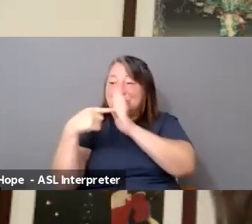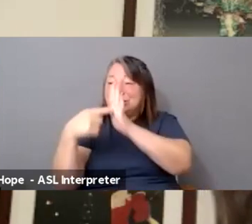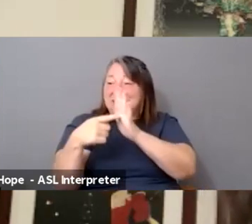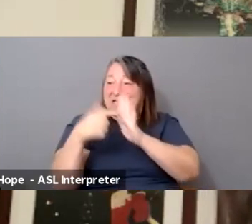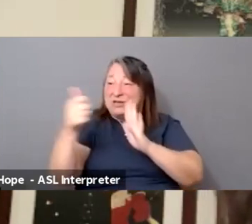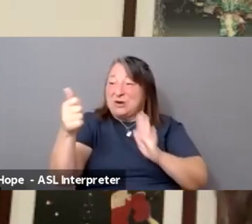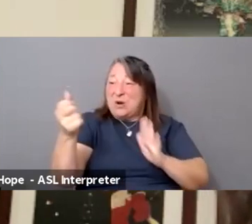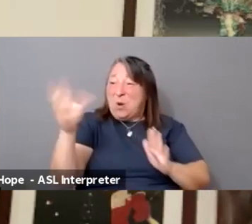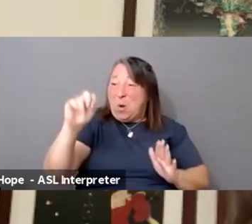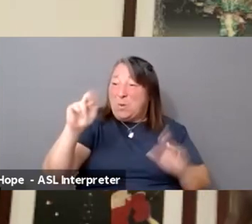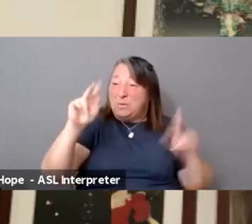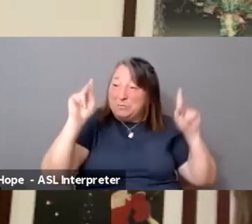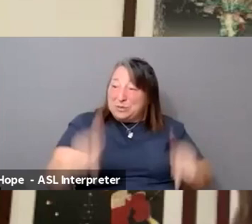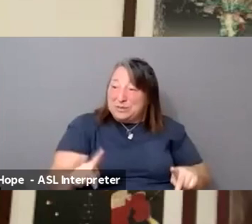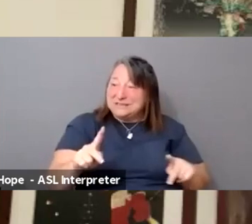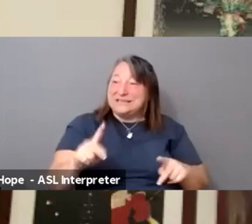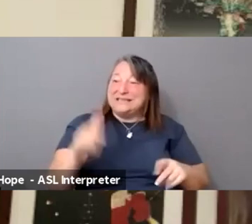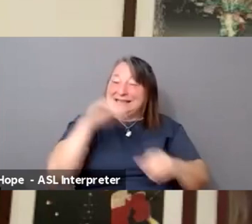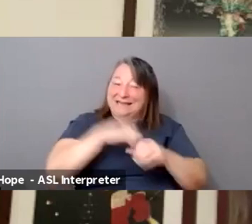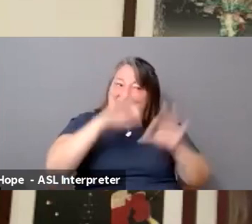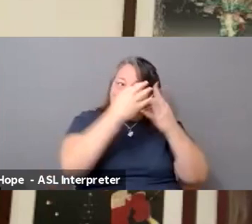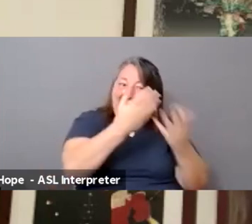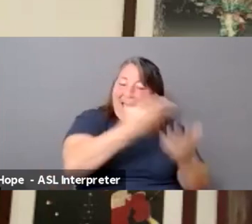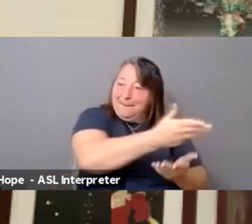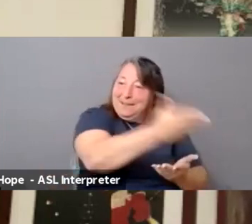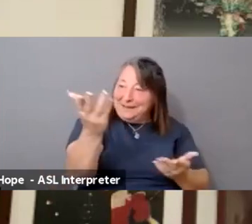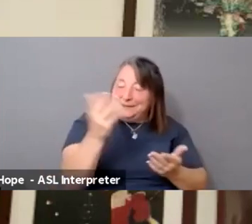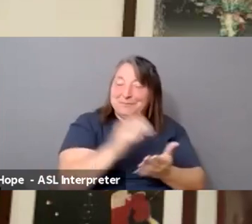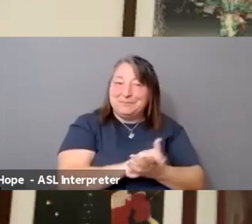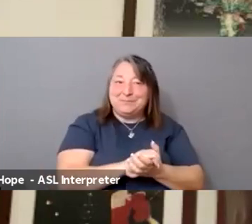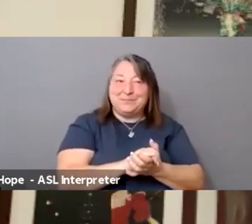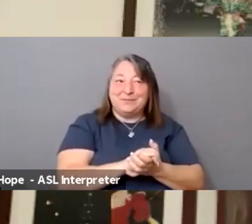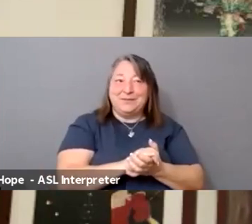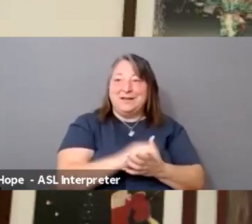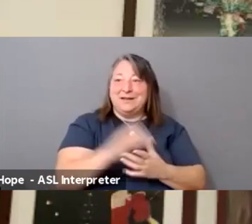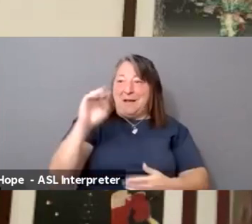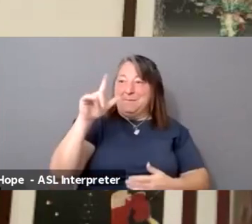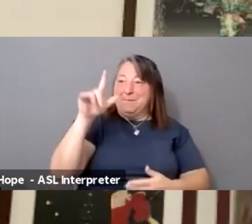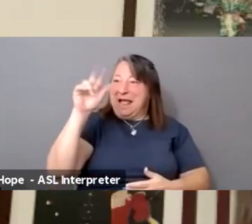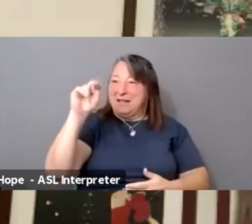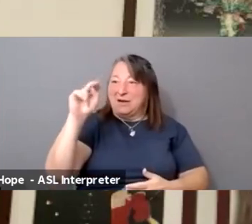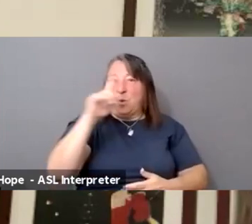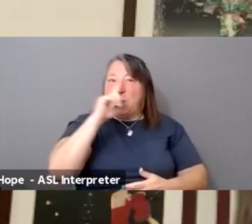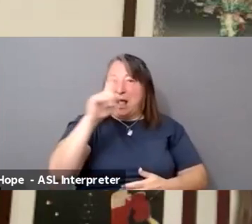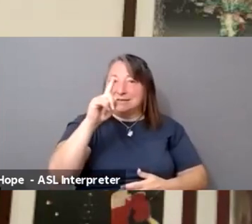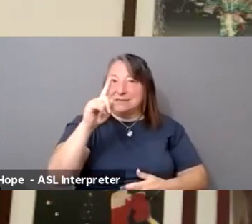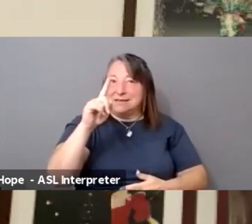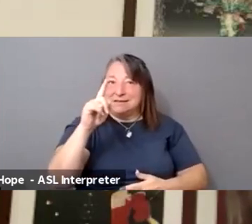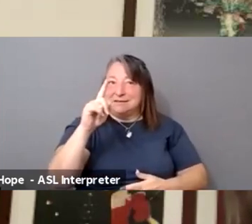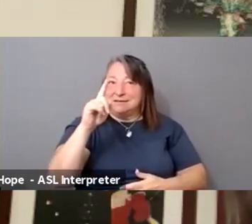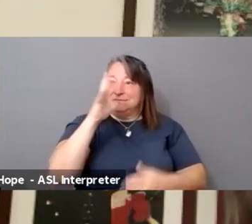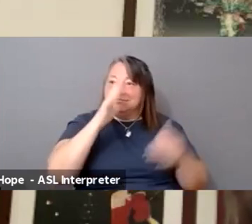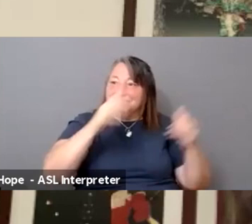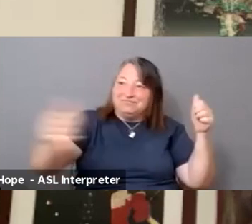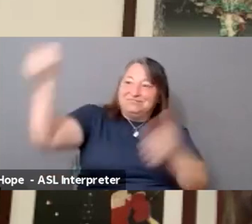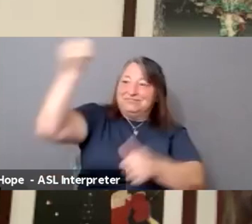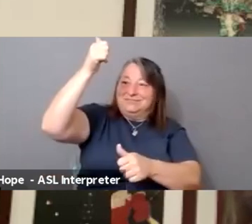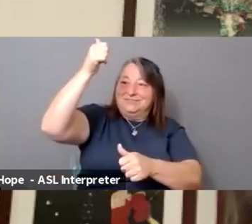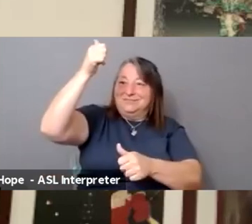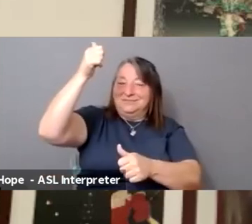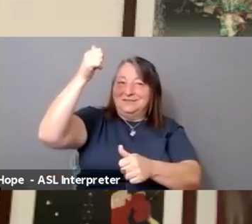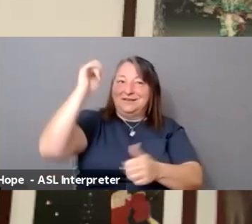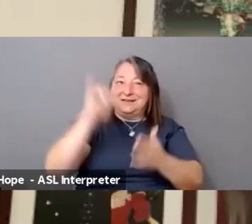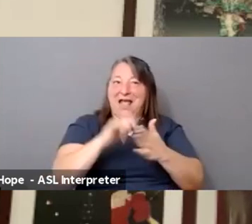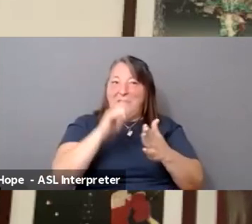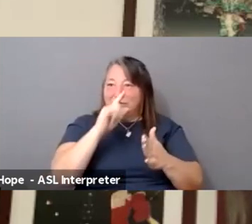person in the family unit, you know, as, you know, the matriarch. So I think that really comes across really